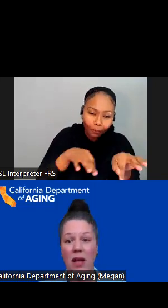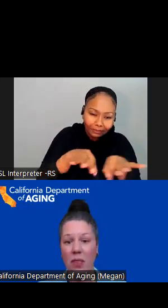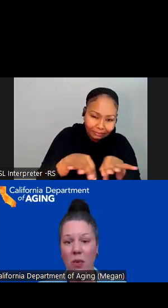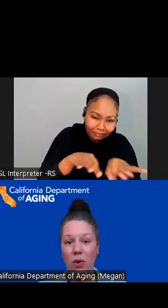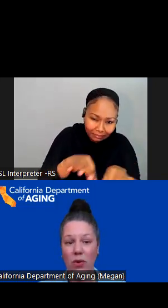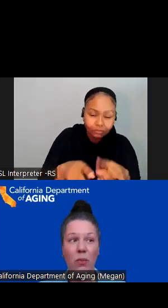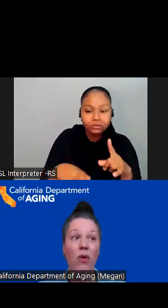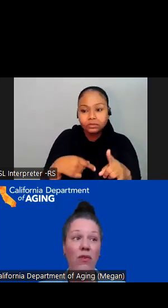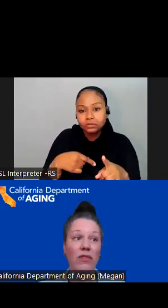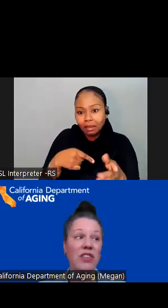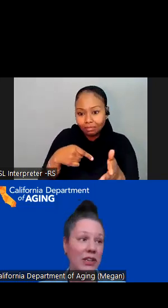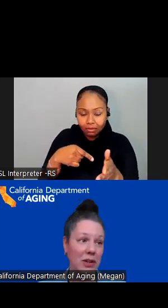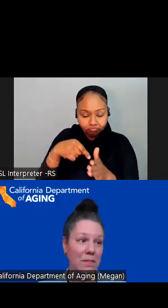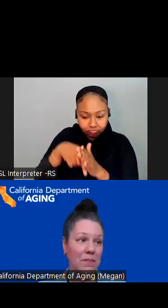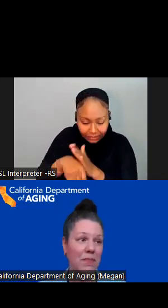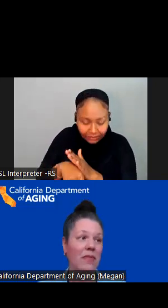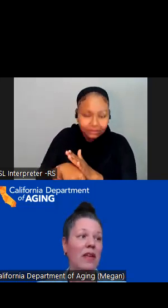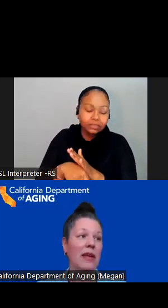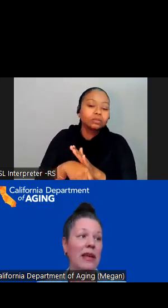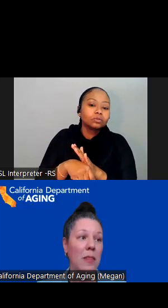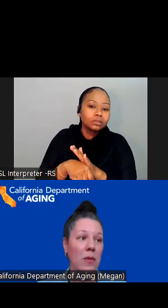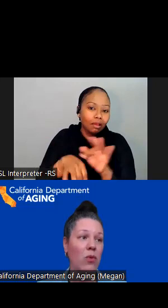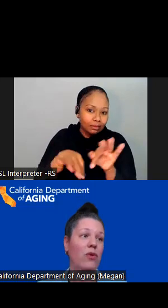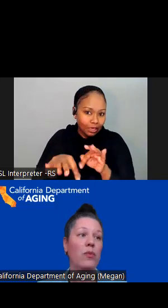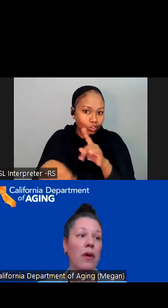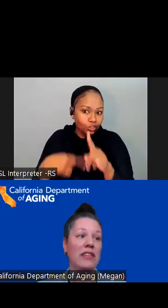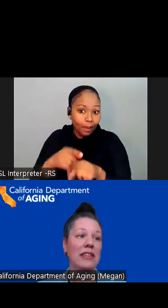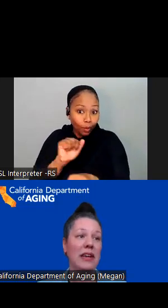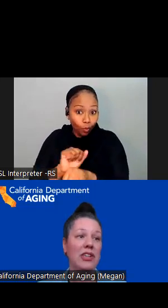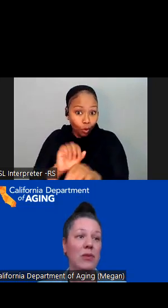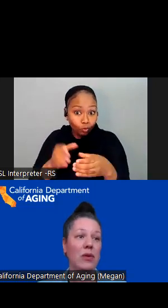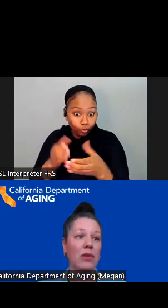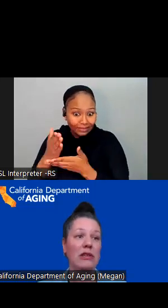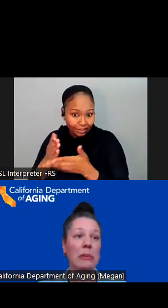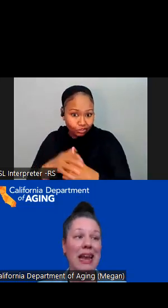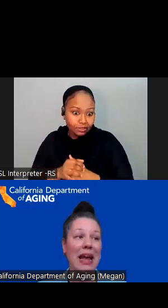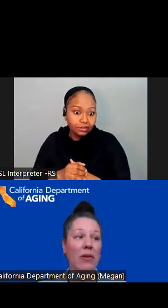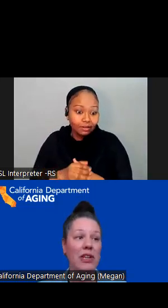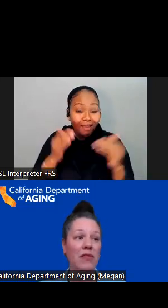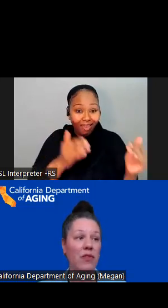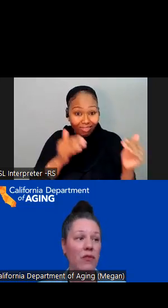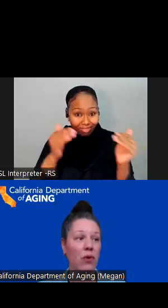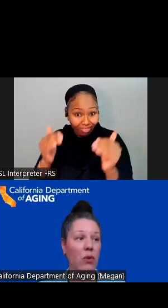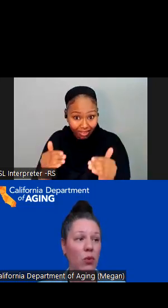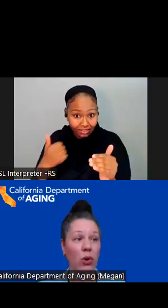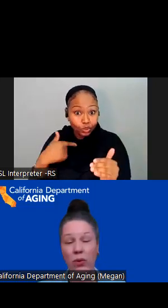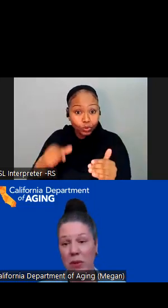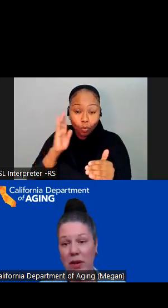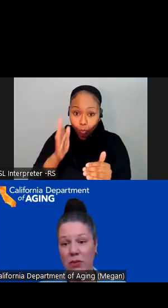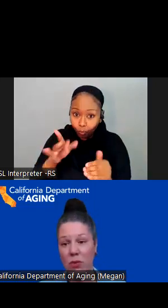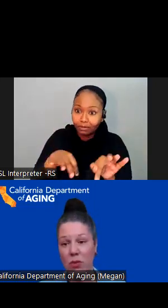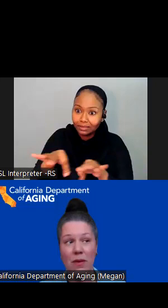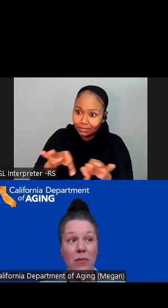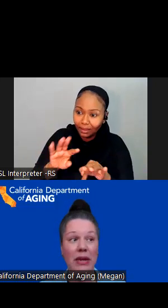workgroup in the workgroup overview section. In the workgroup process section, we will explain how each of the 4